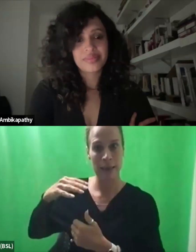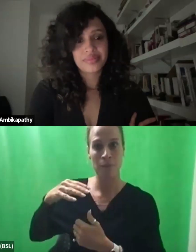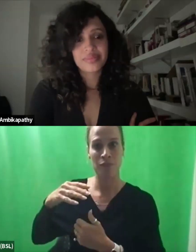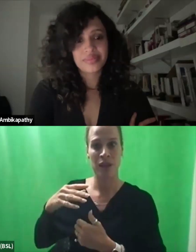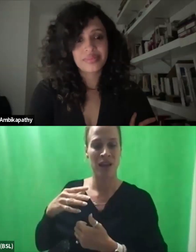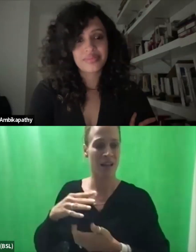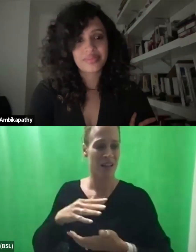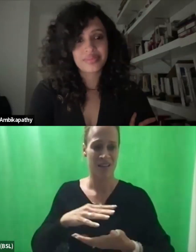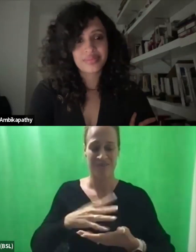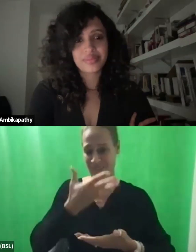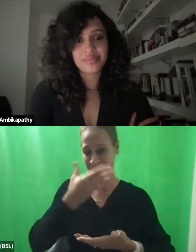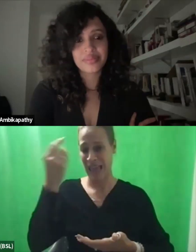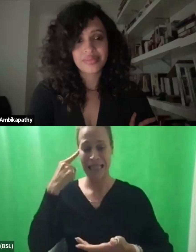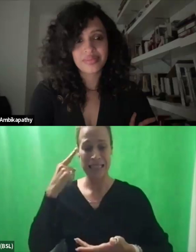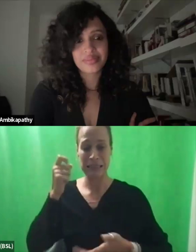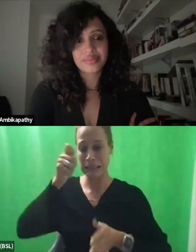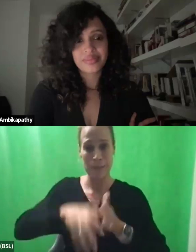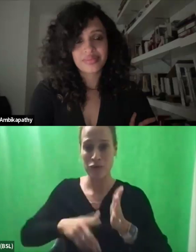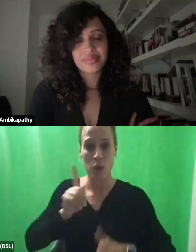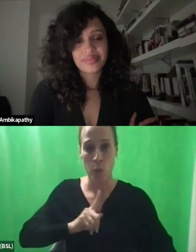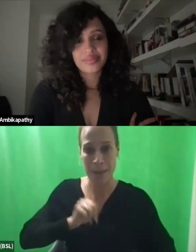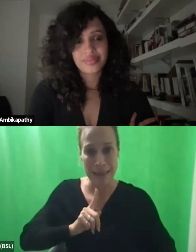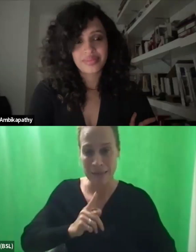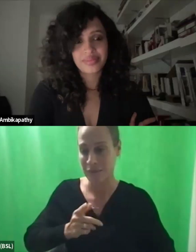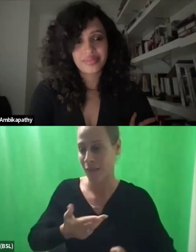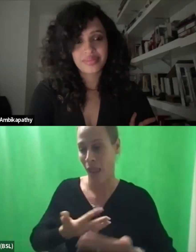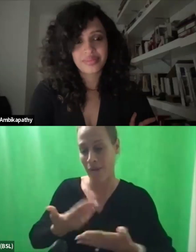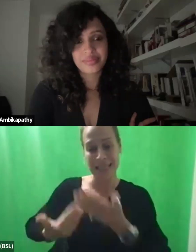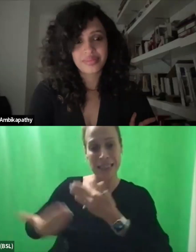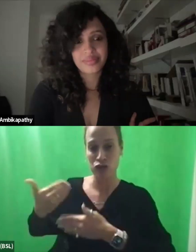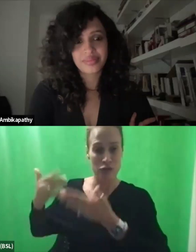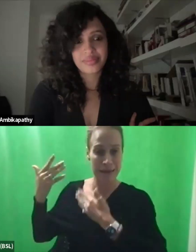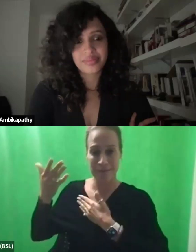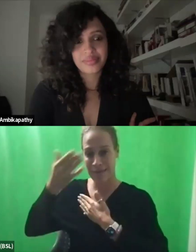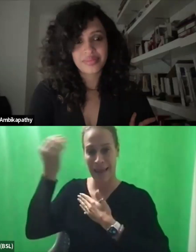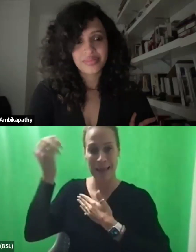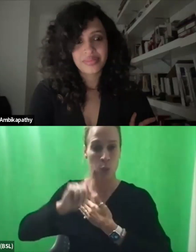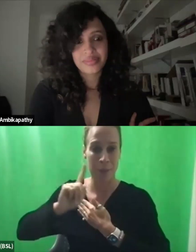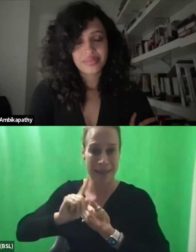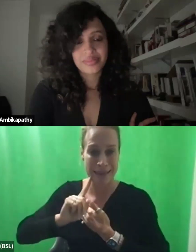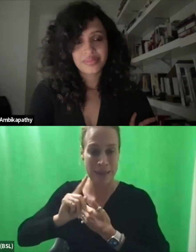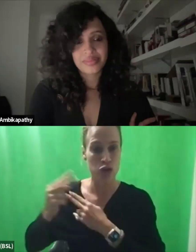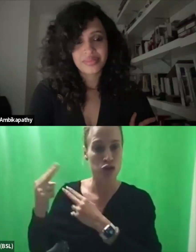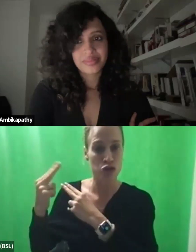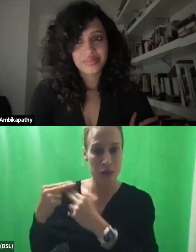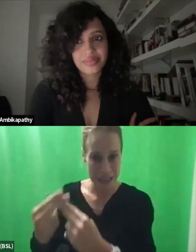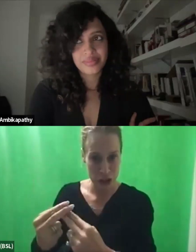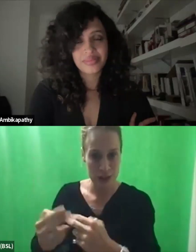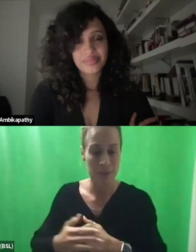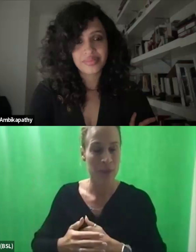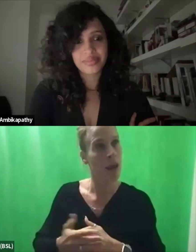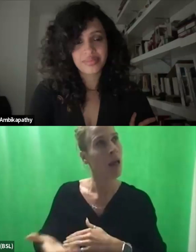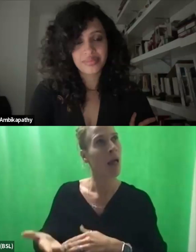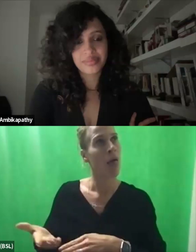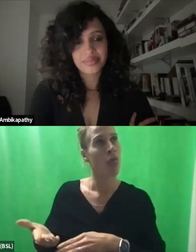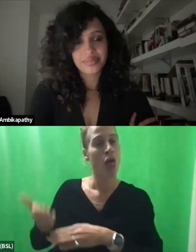the experiences of women, like so many historiographic traditions. So in the